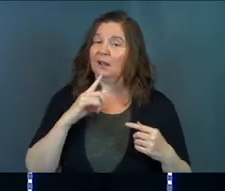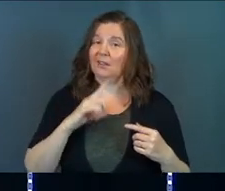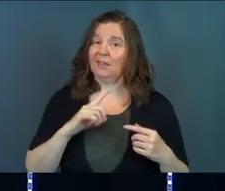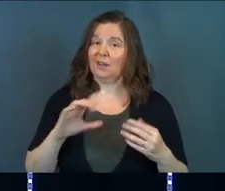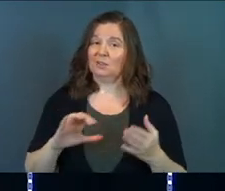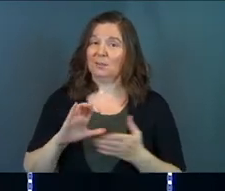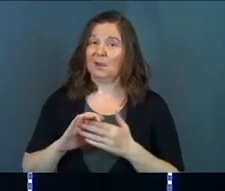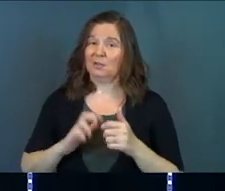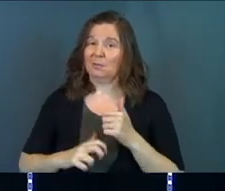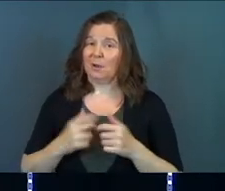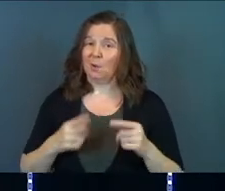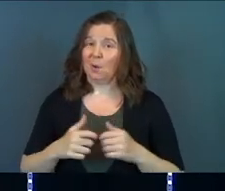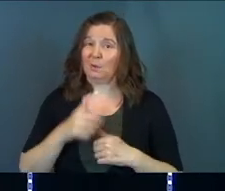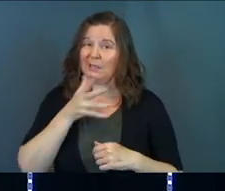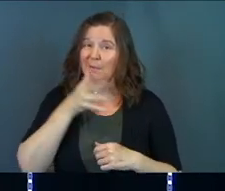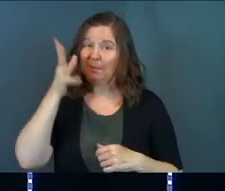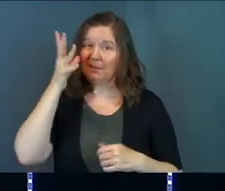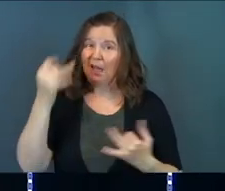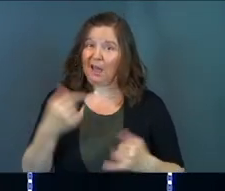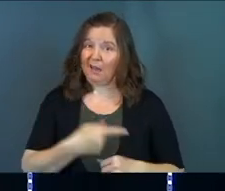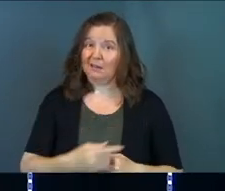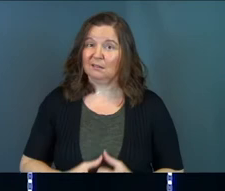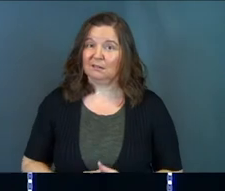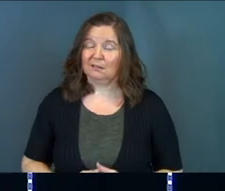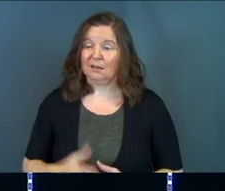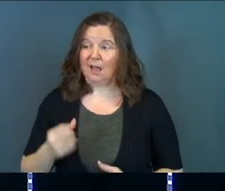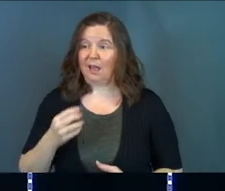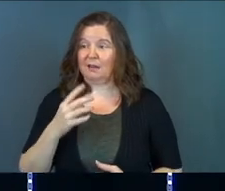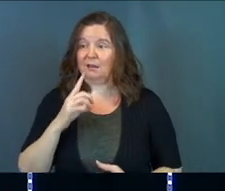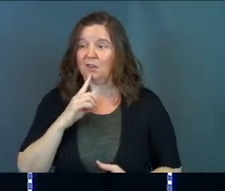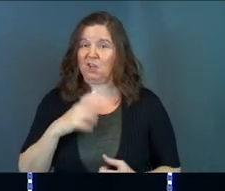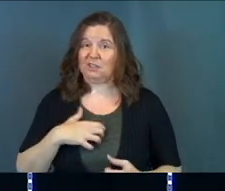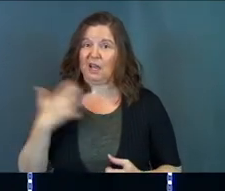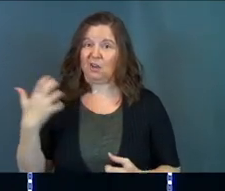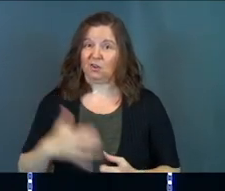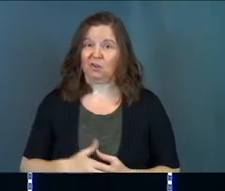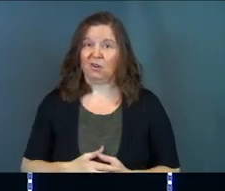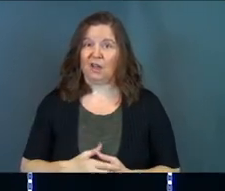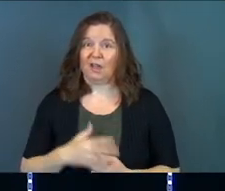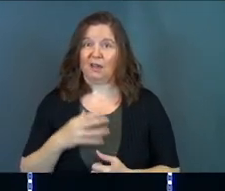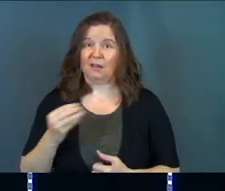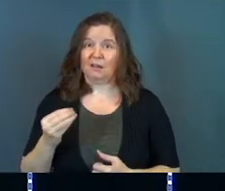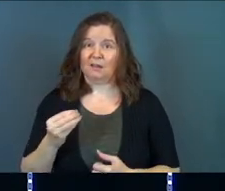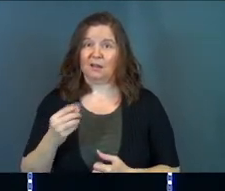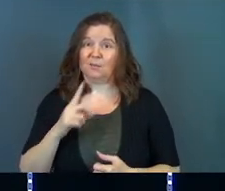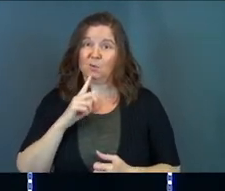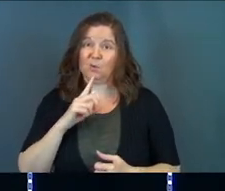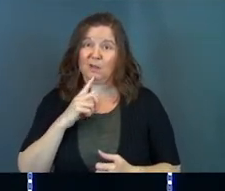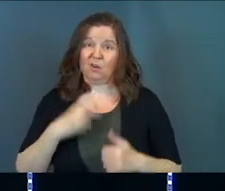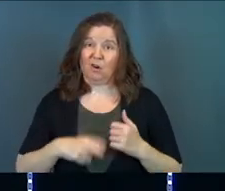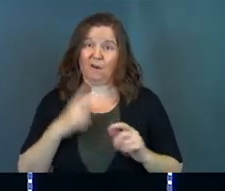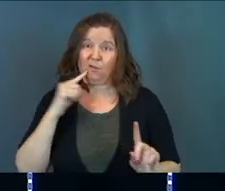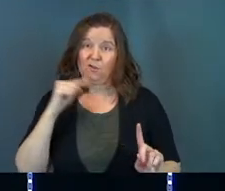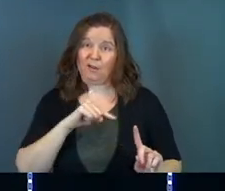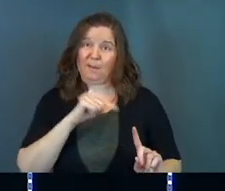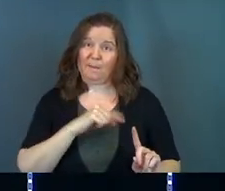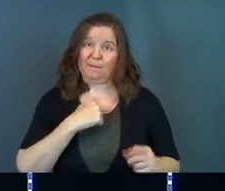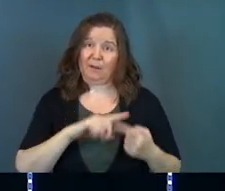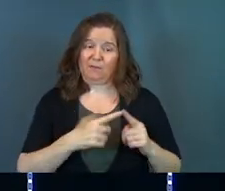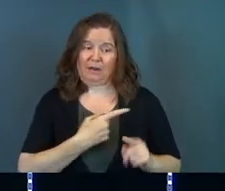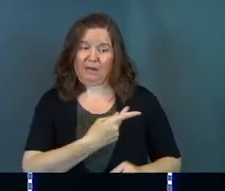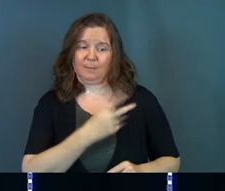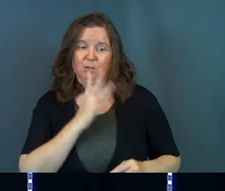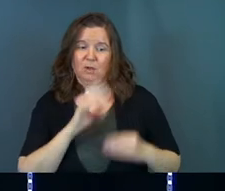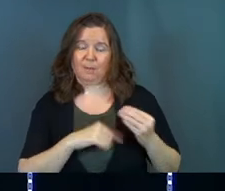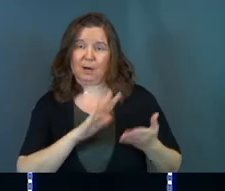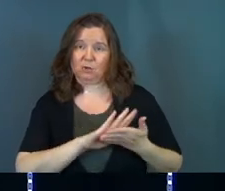there's marriage problems going on with his mom and dad. And there's anger. And it's been really rough for him. And he and I have